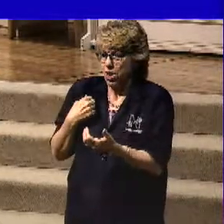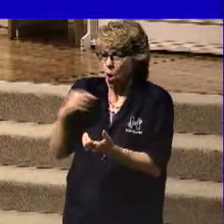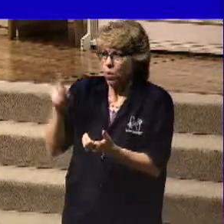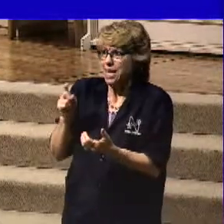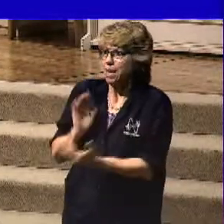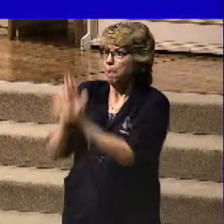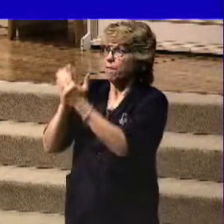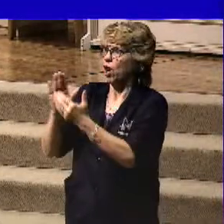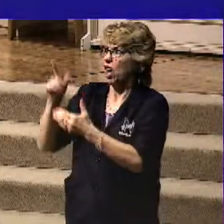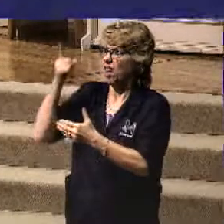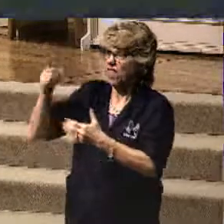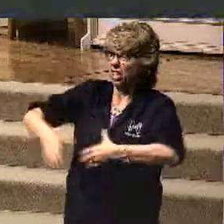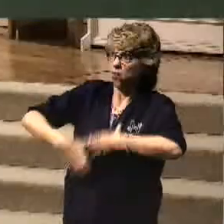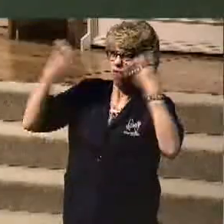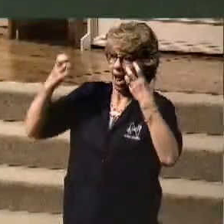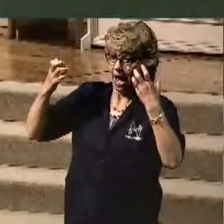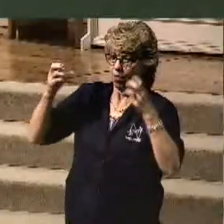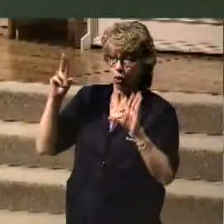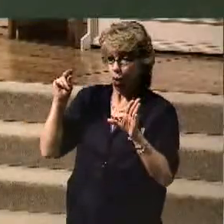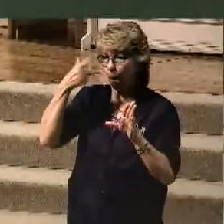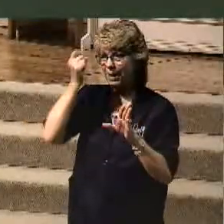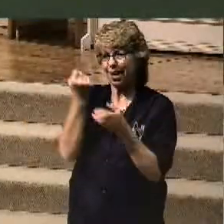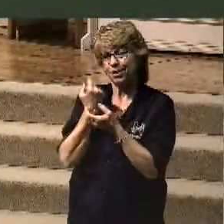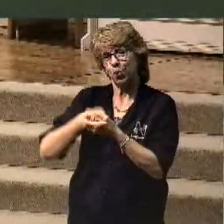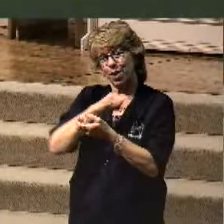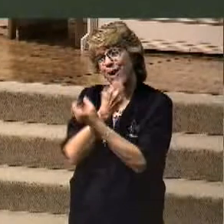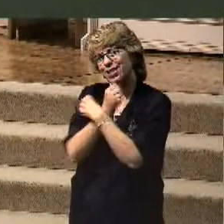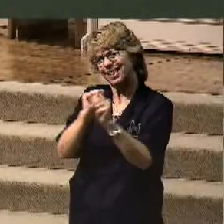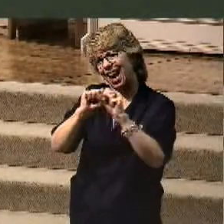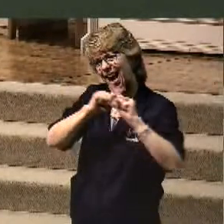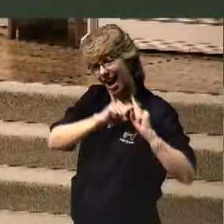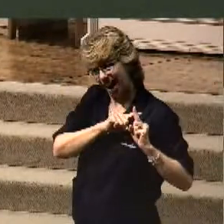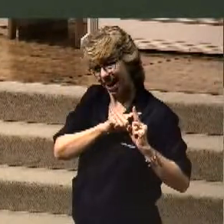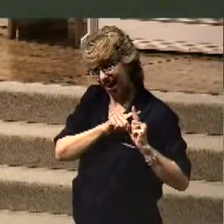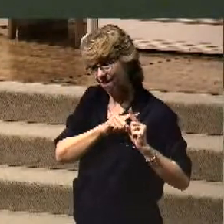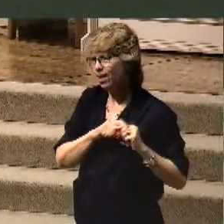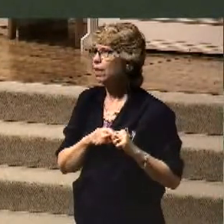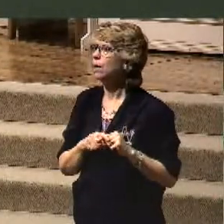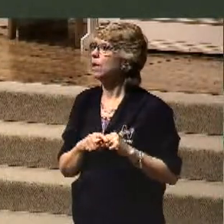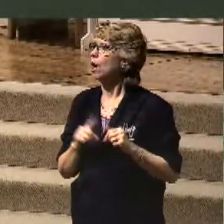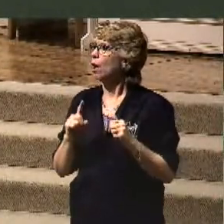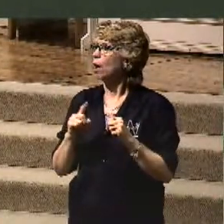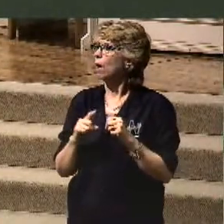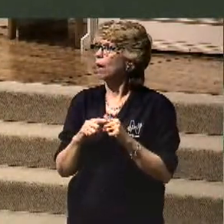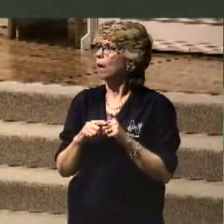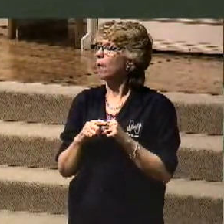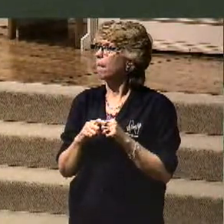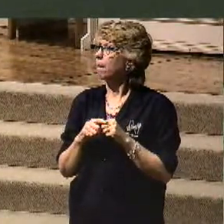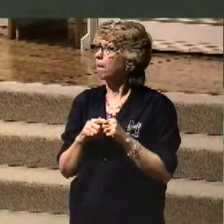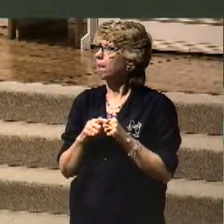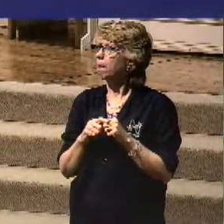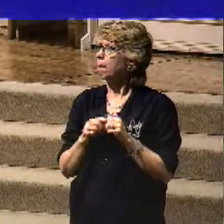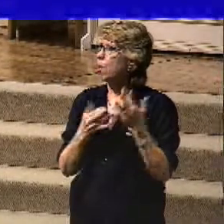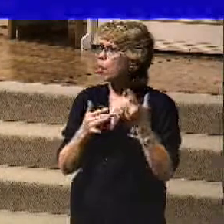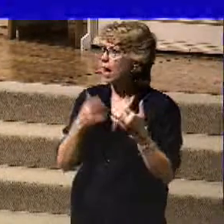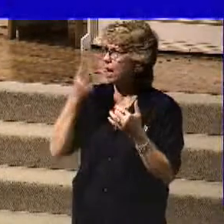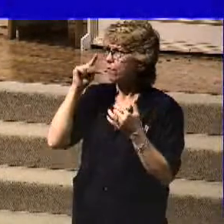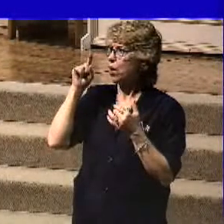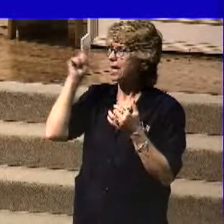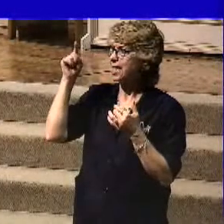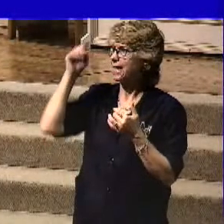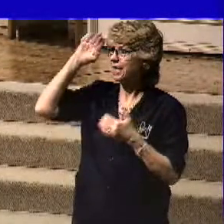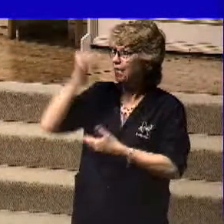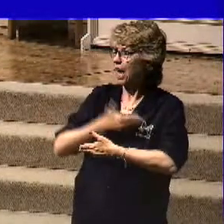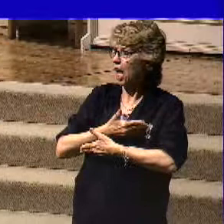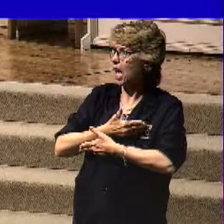judgment. And that's exactly what it is, according to God's word. 1 Thessalonians 1:10, and to wait for his Son from heaven, whom he raised from the